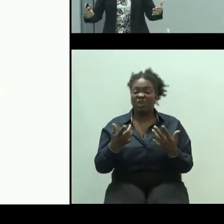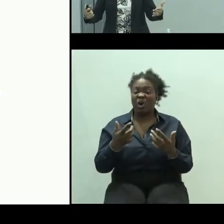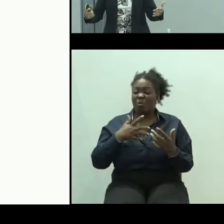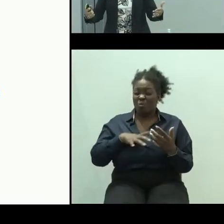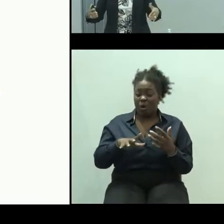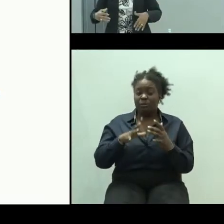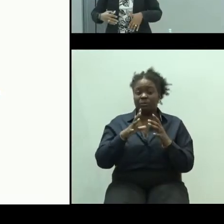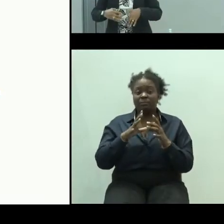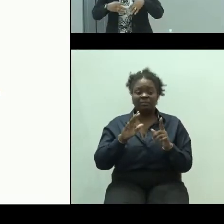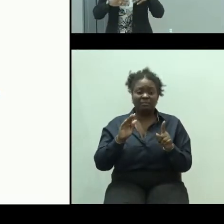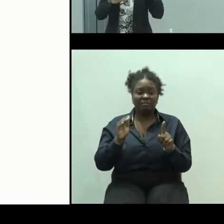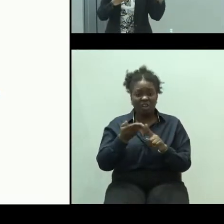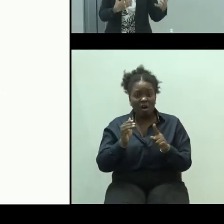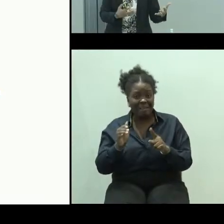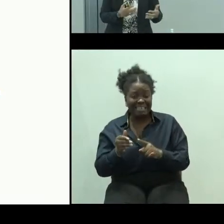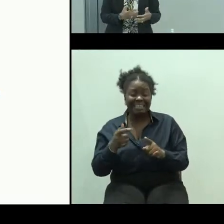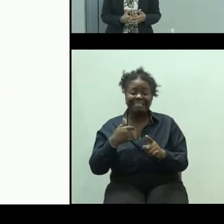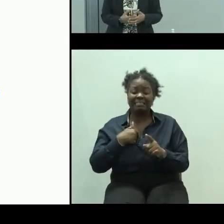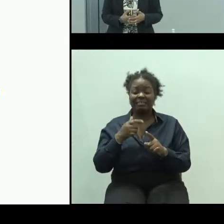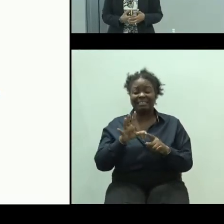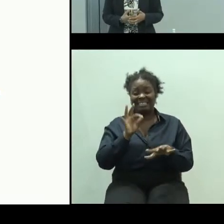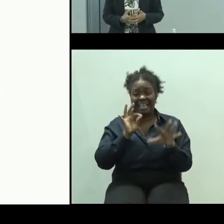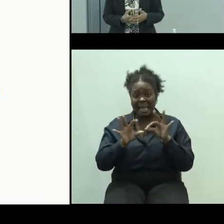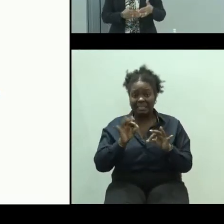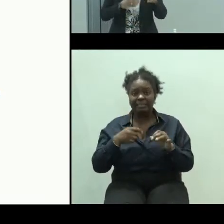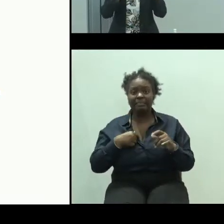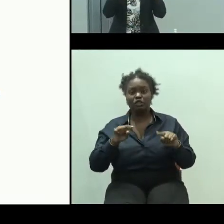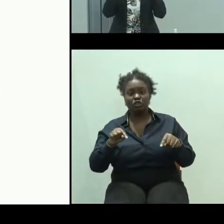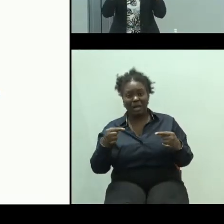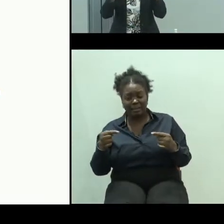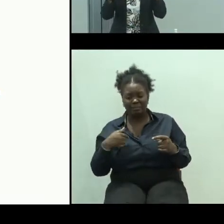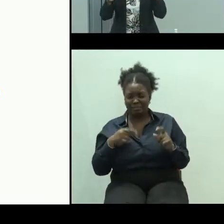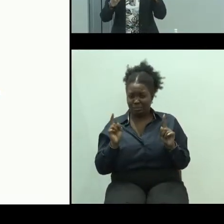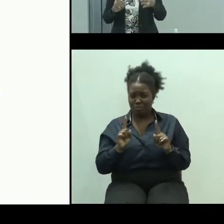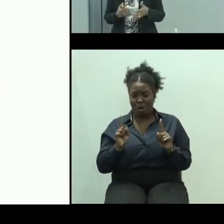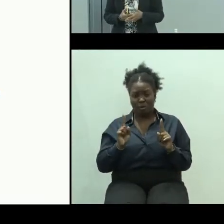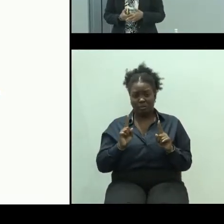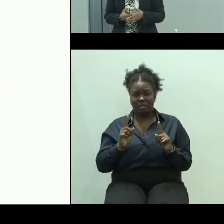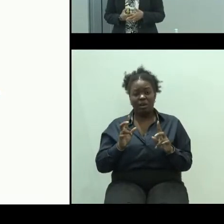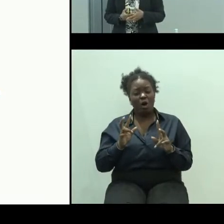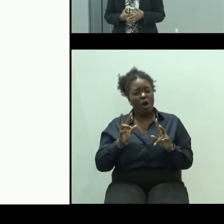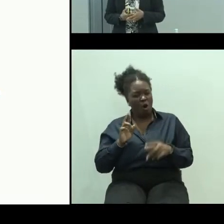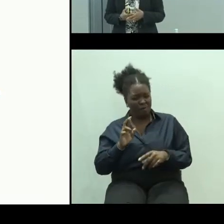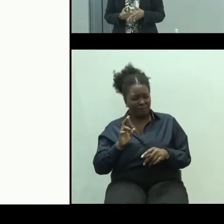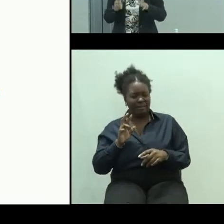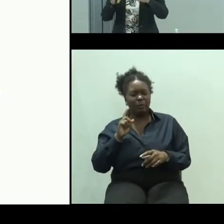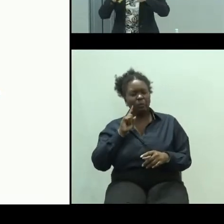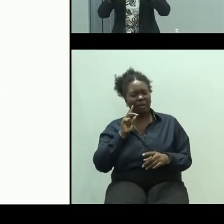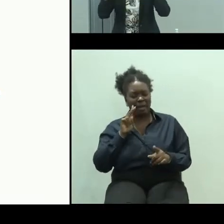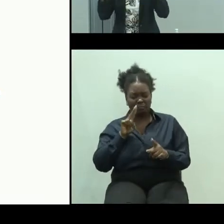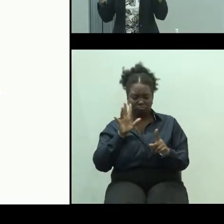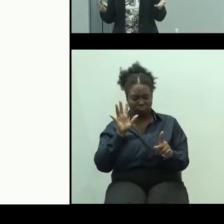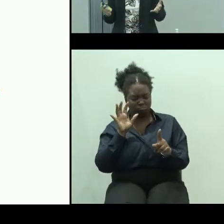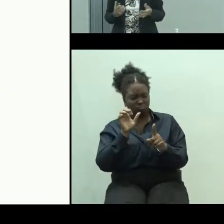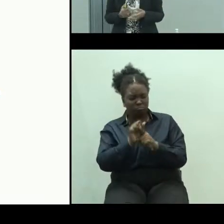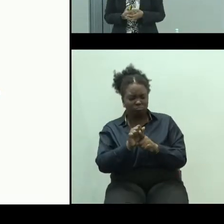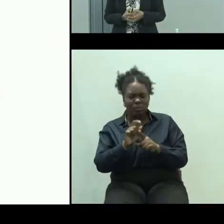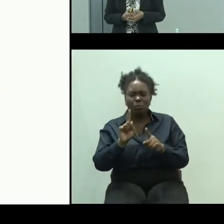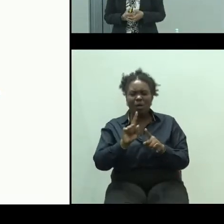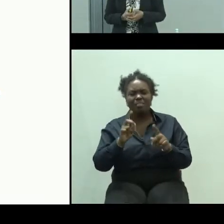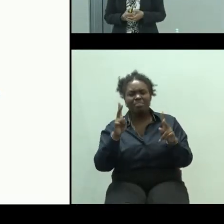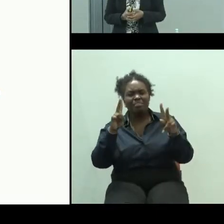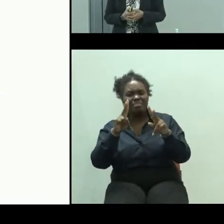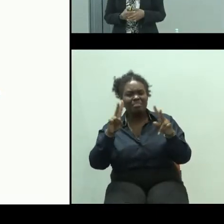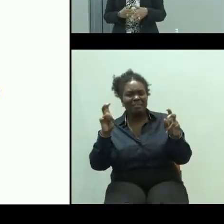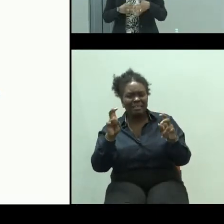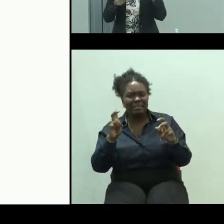targets that we've selected, what our particular challenges are, and hopefully you'll see a narrative that goes through in terms of general themes and approaches